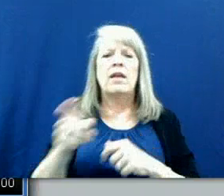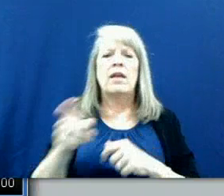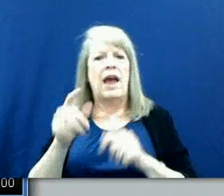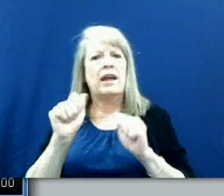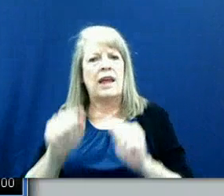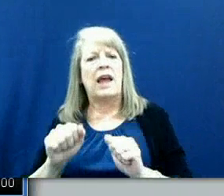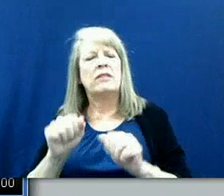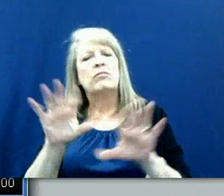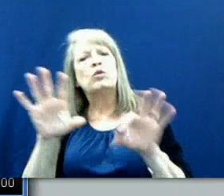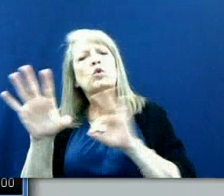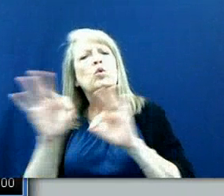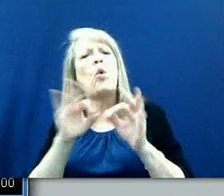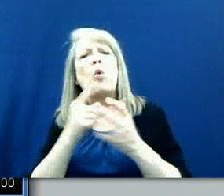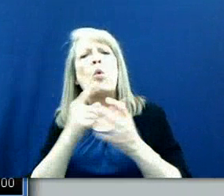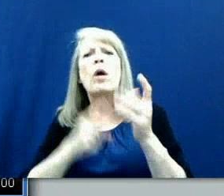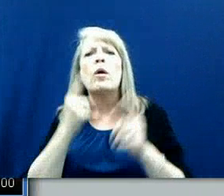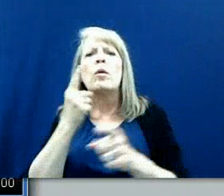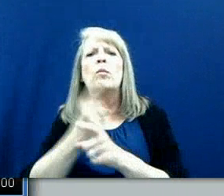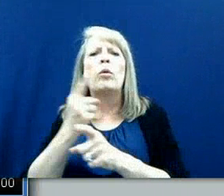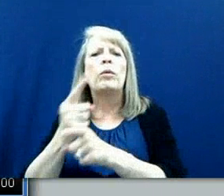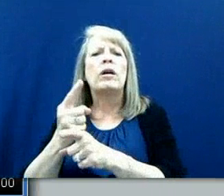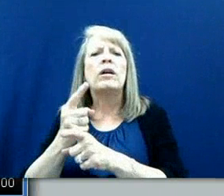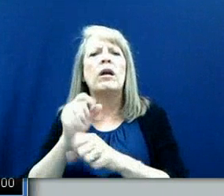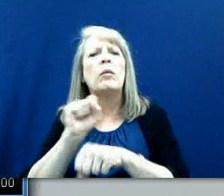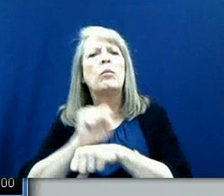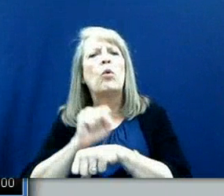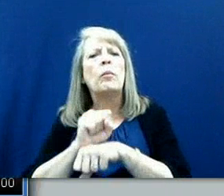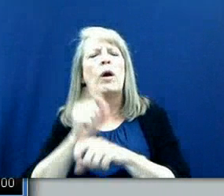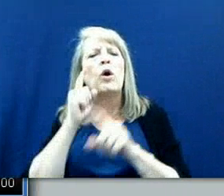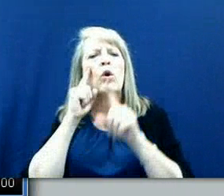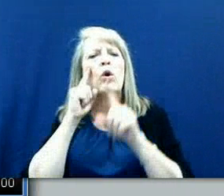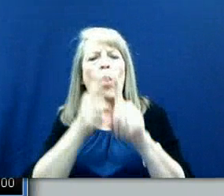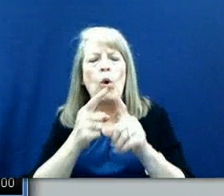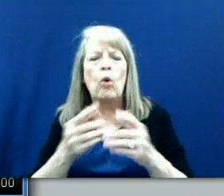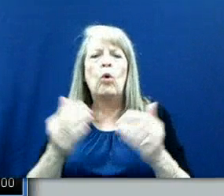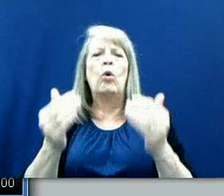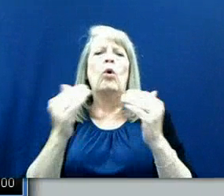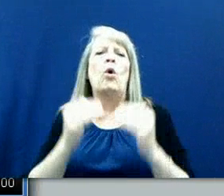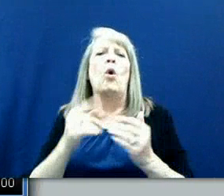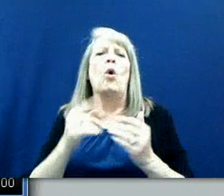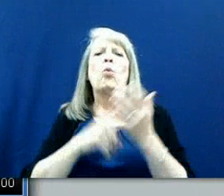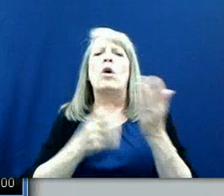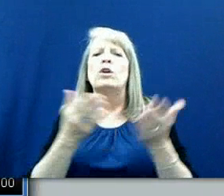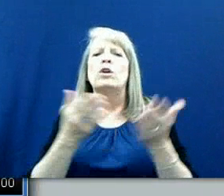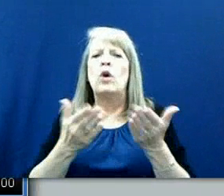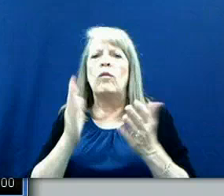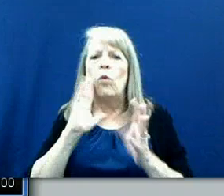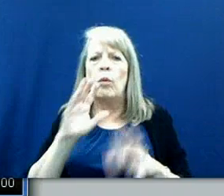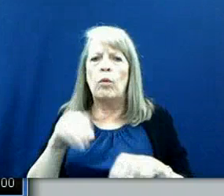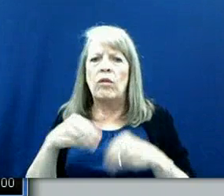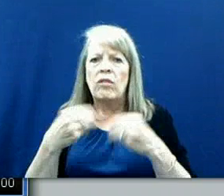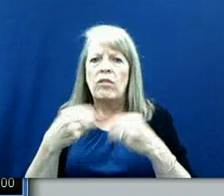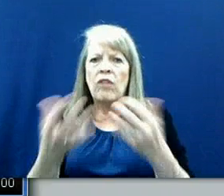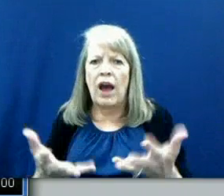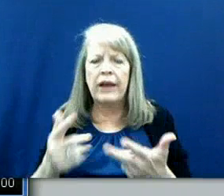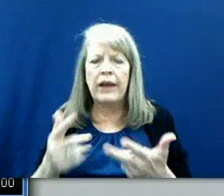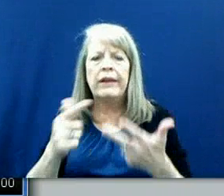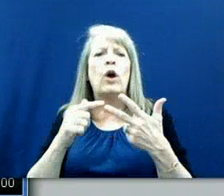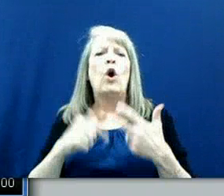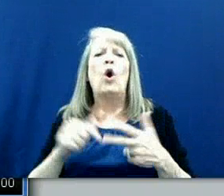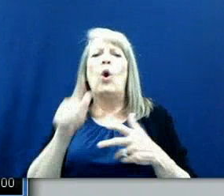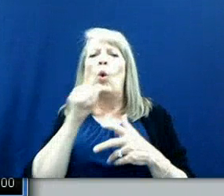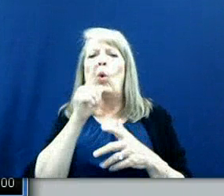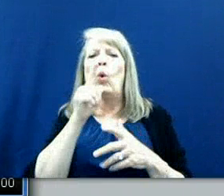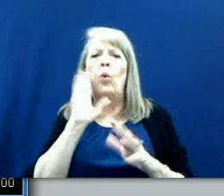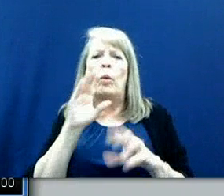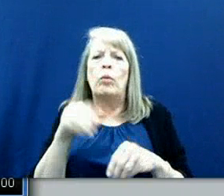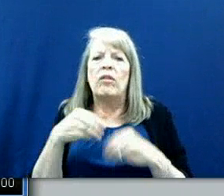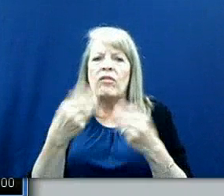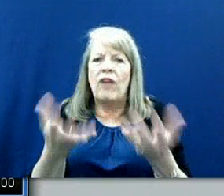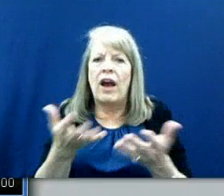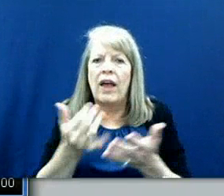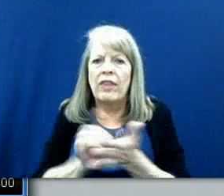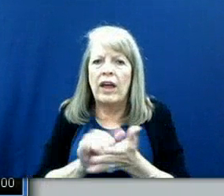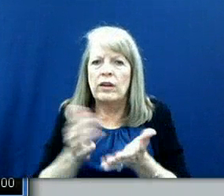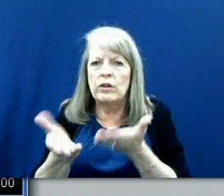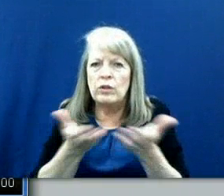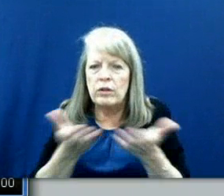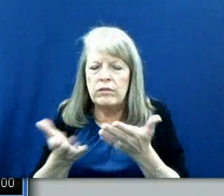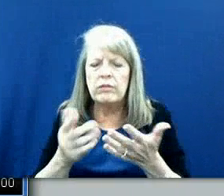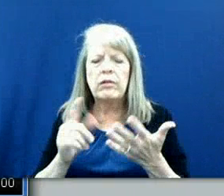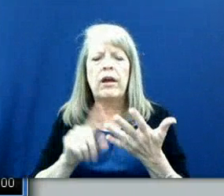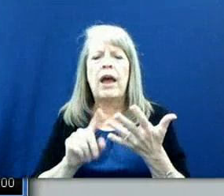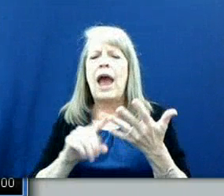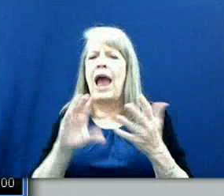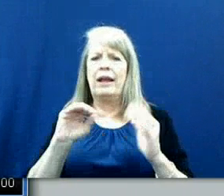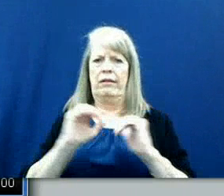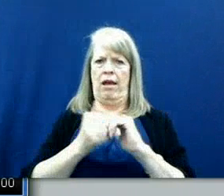goal, the VR services to be provided, the businesses or companies that will provide the services, and the methods for providing those